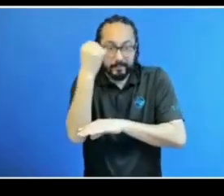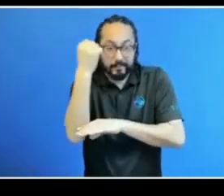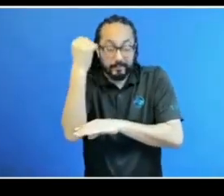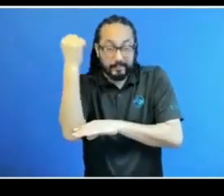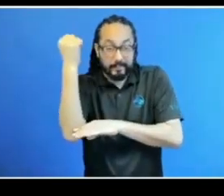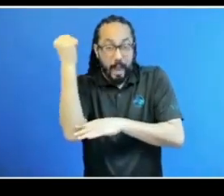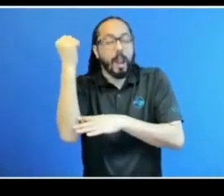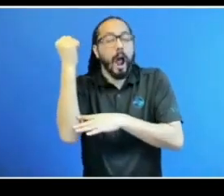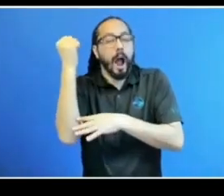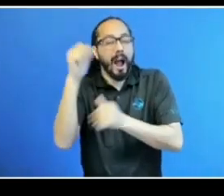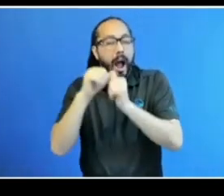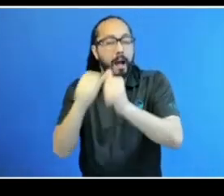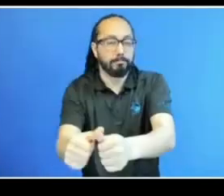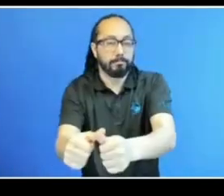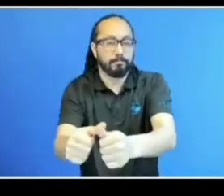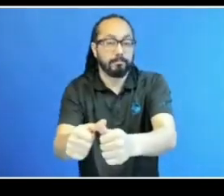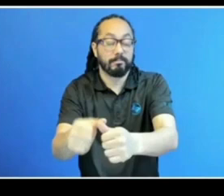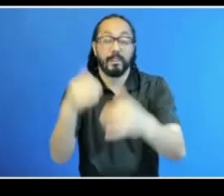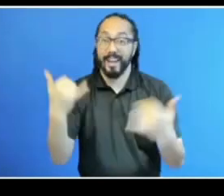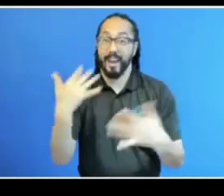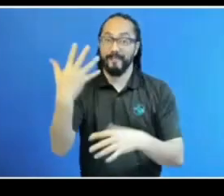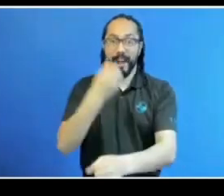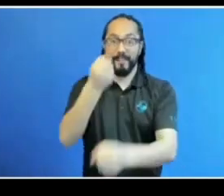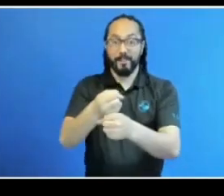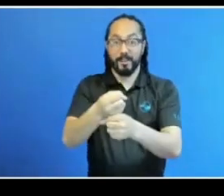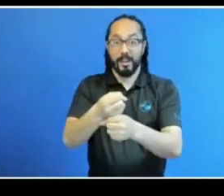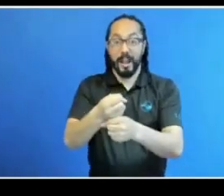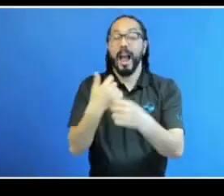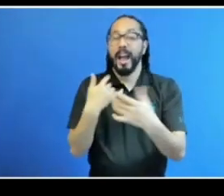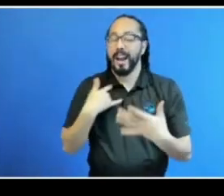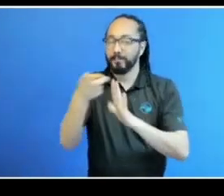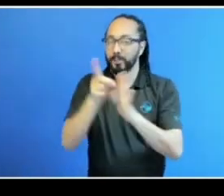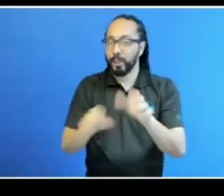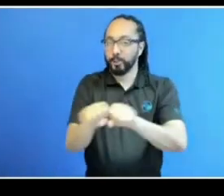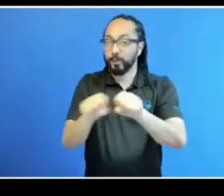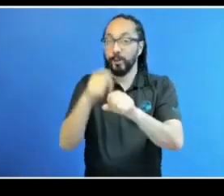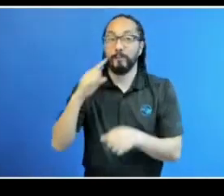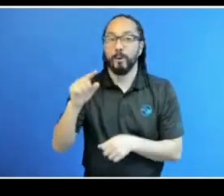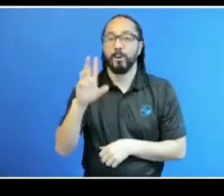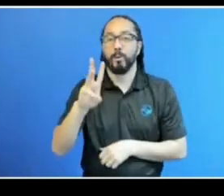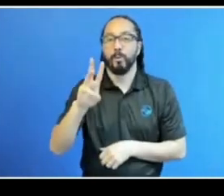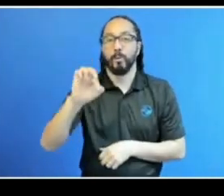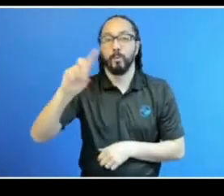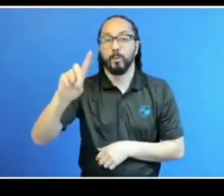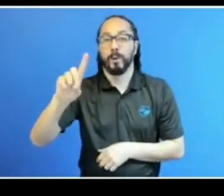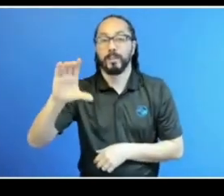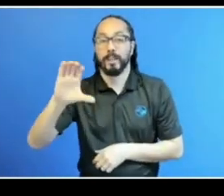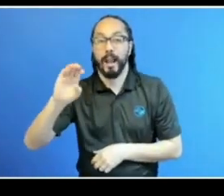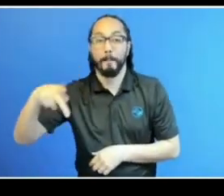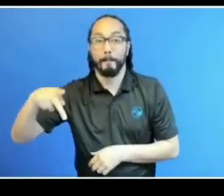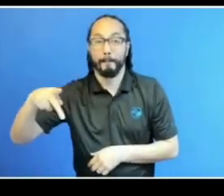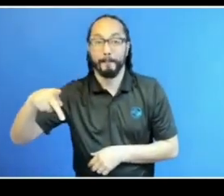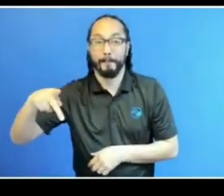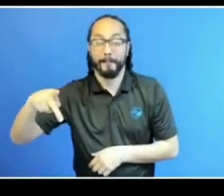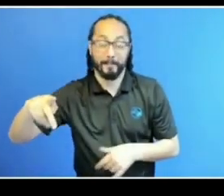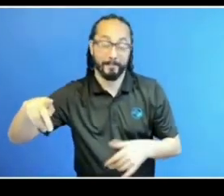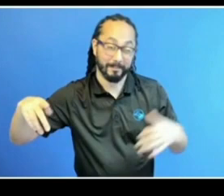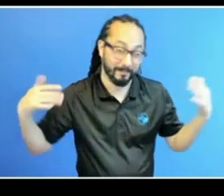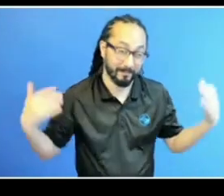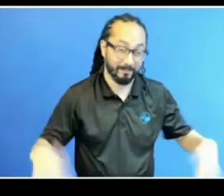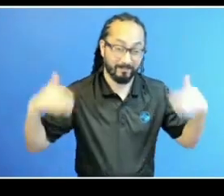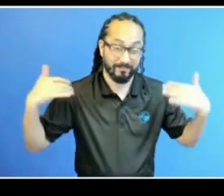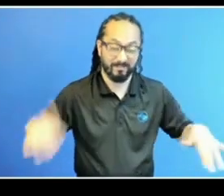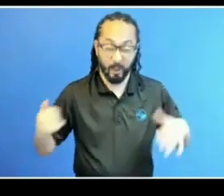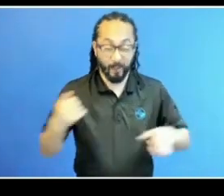getting a contract to design some shoes for the World Cup coming in. I wasn't thinking about doing that 5 years ago, right? So start small and keep